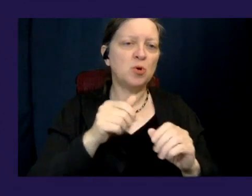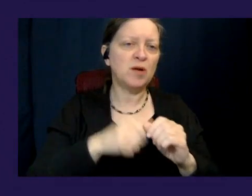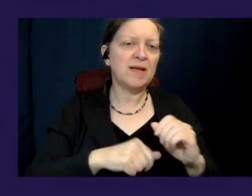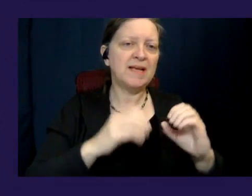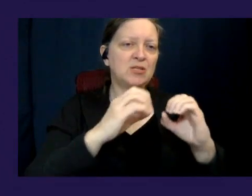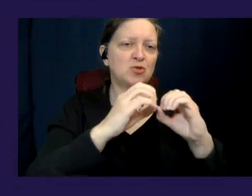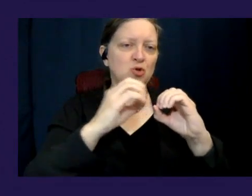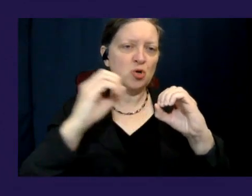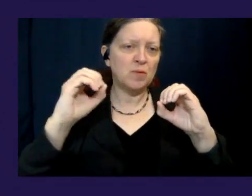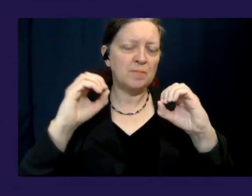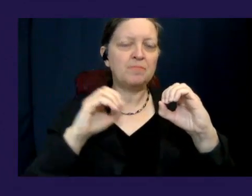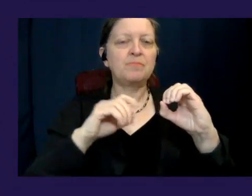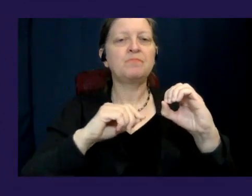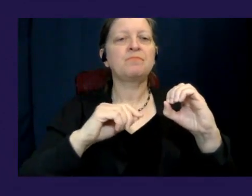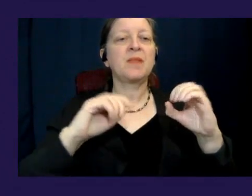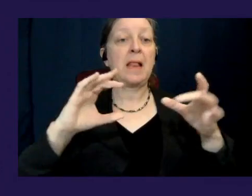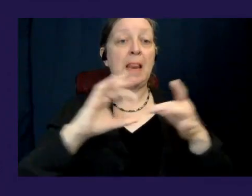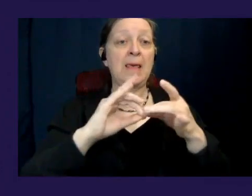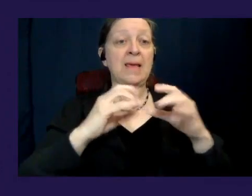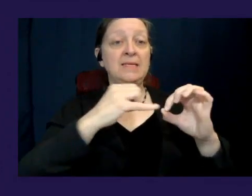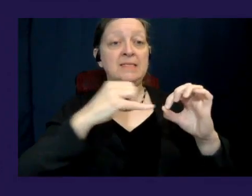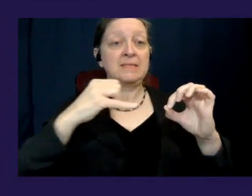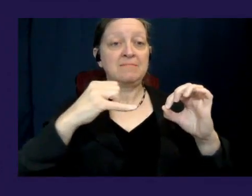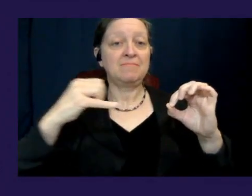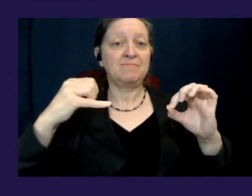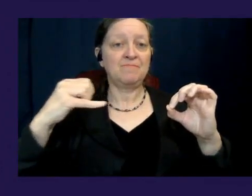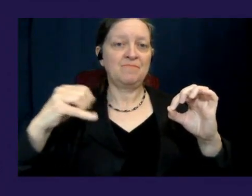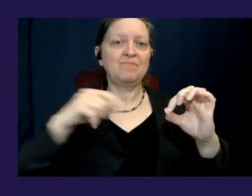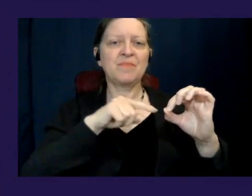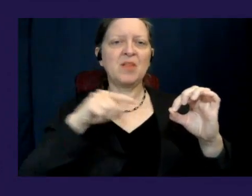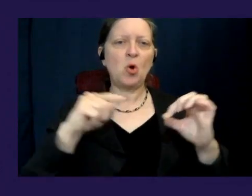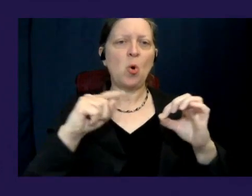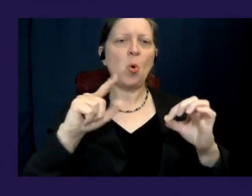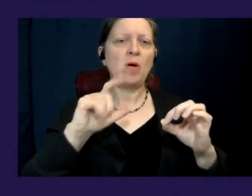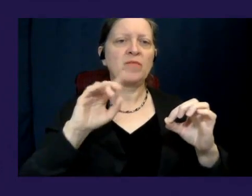them are the links that they establish at the level of the